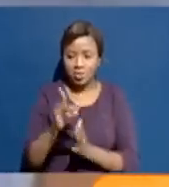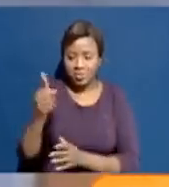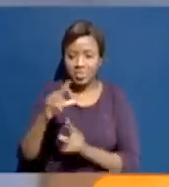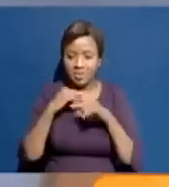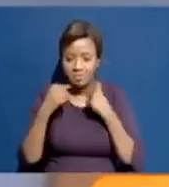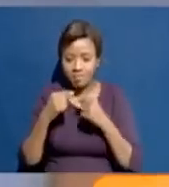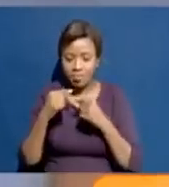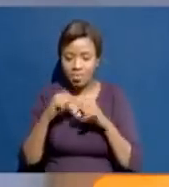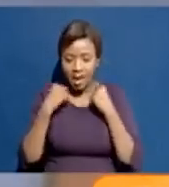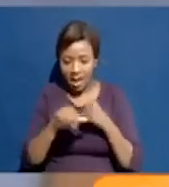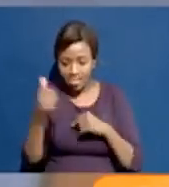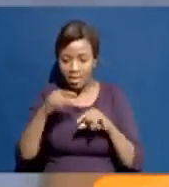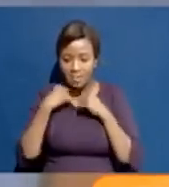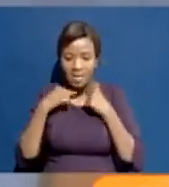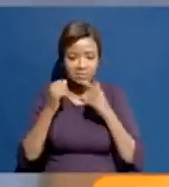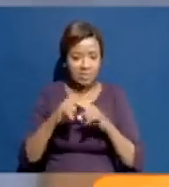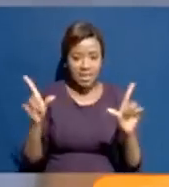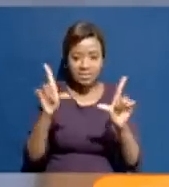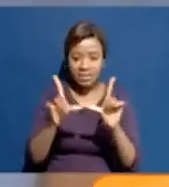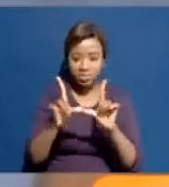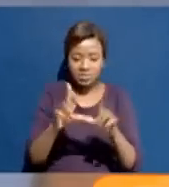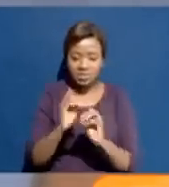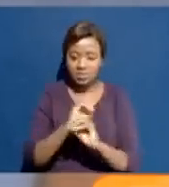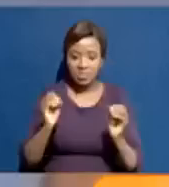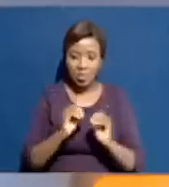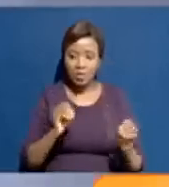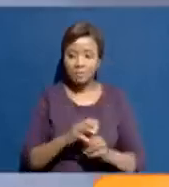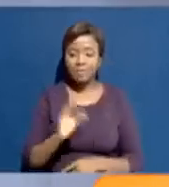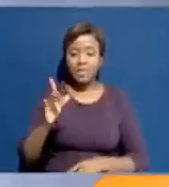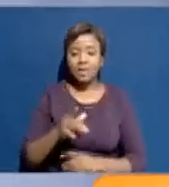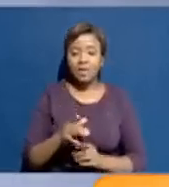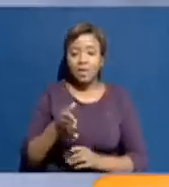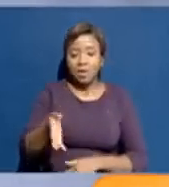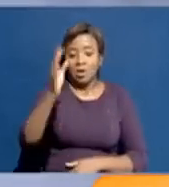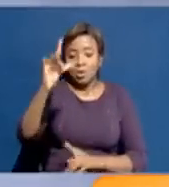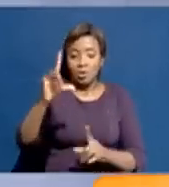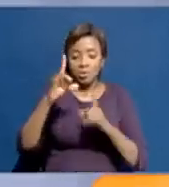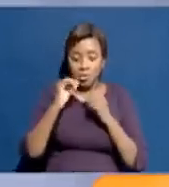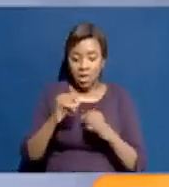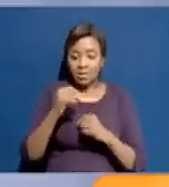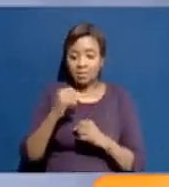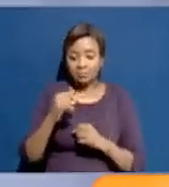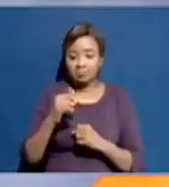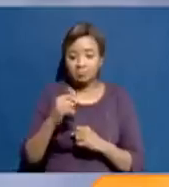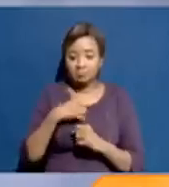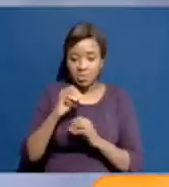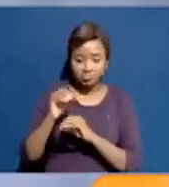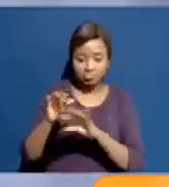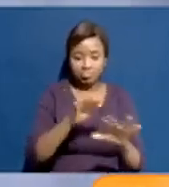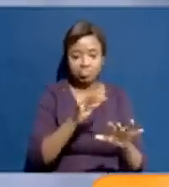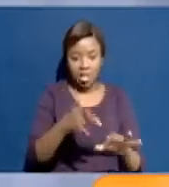Bwana amenituma katika ujumbe ambao utawakata wewe